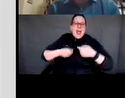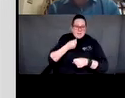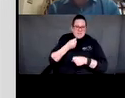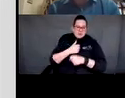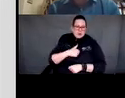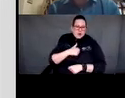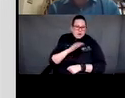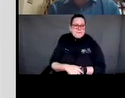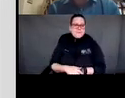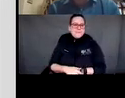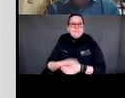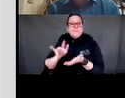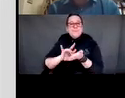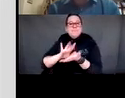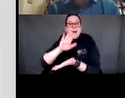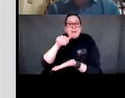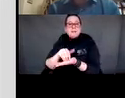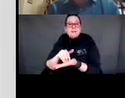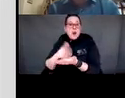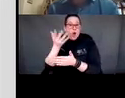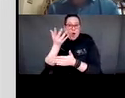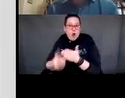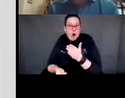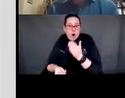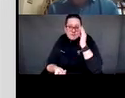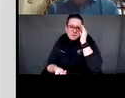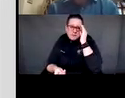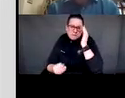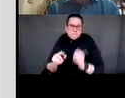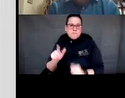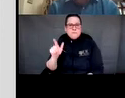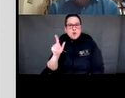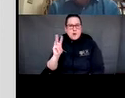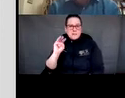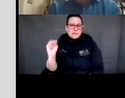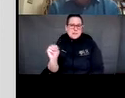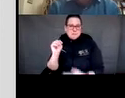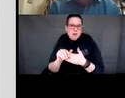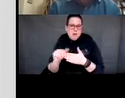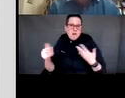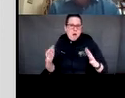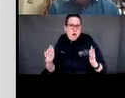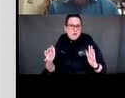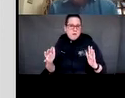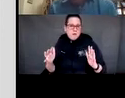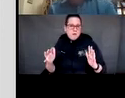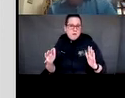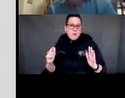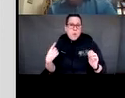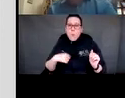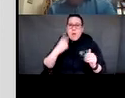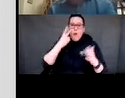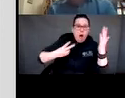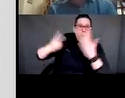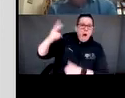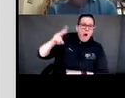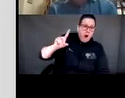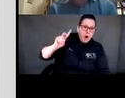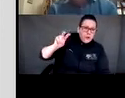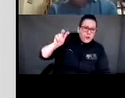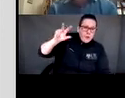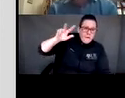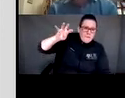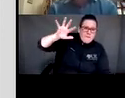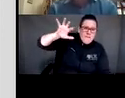center side, our loss from budget was only $26 million. Again, we were talking about losses in the hundreds of millions of